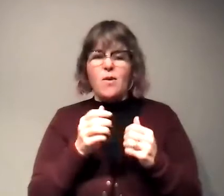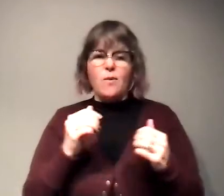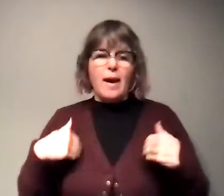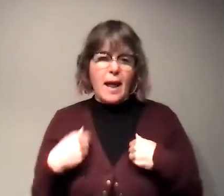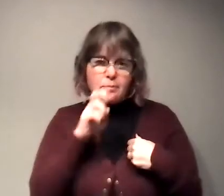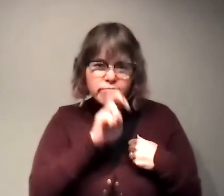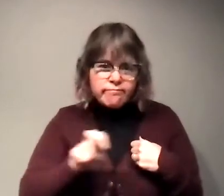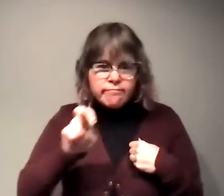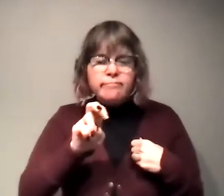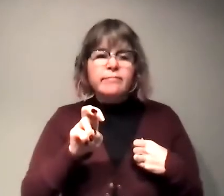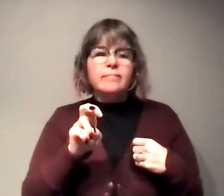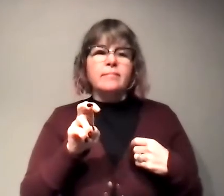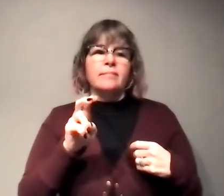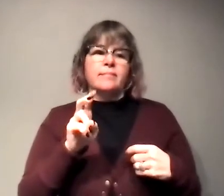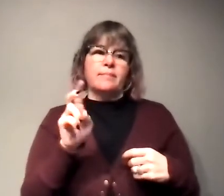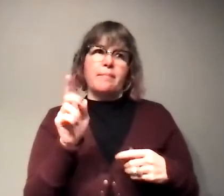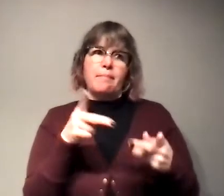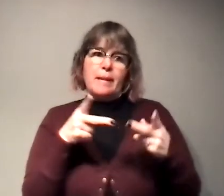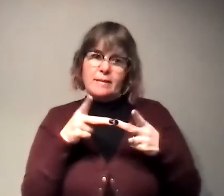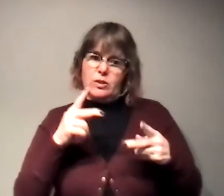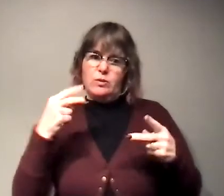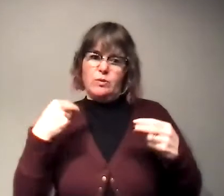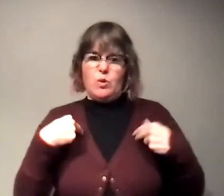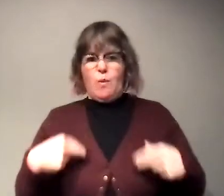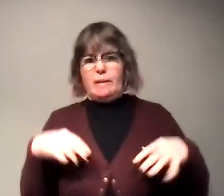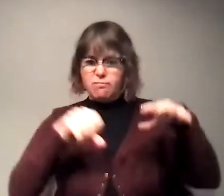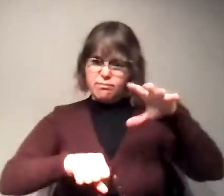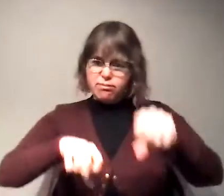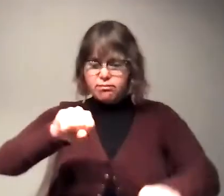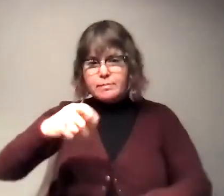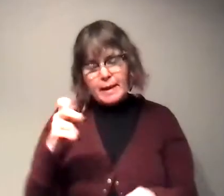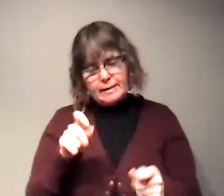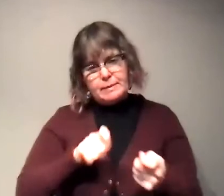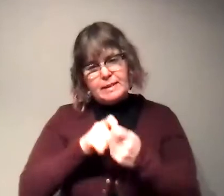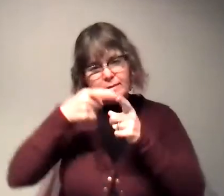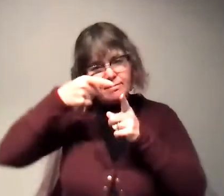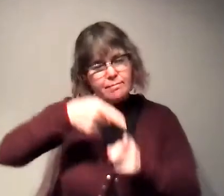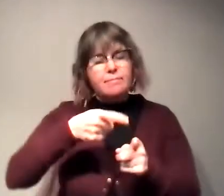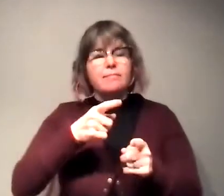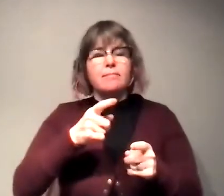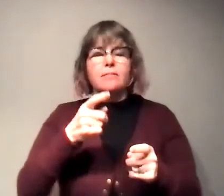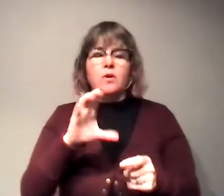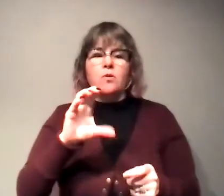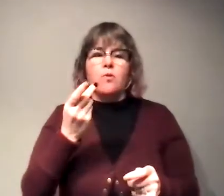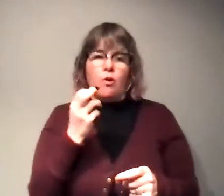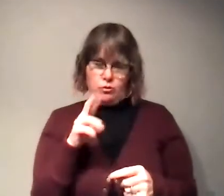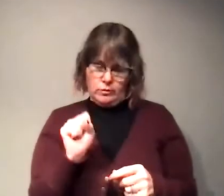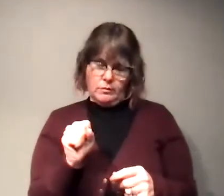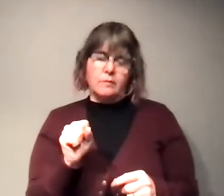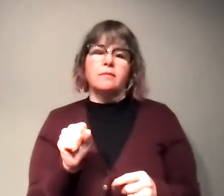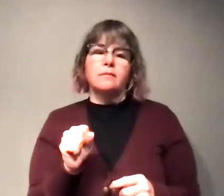places that humans are taking up a lot of space. And we're specifically going to be talking about cougars, and that's with